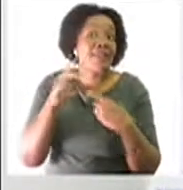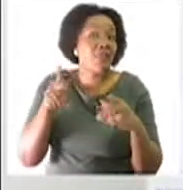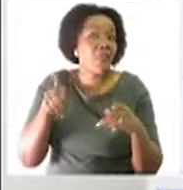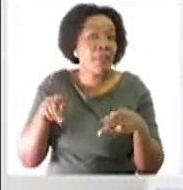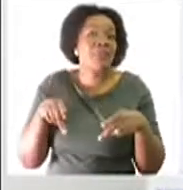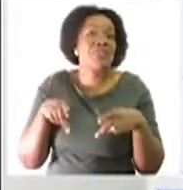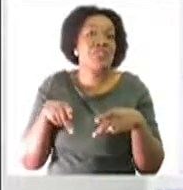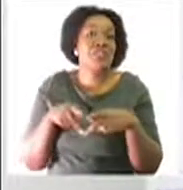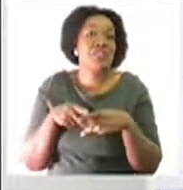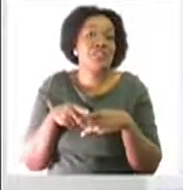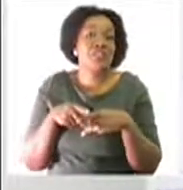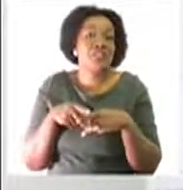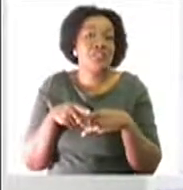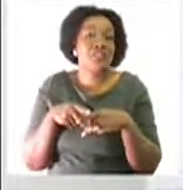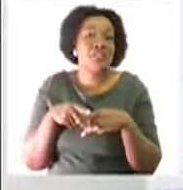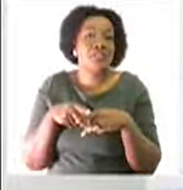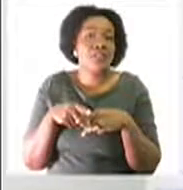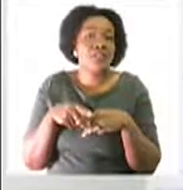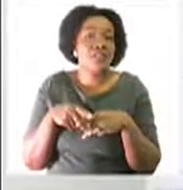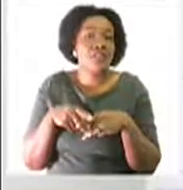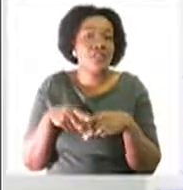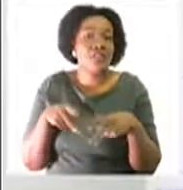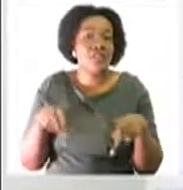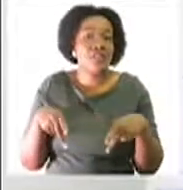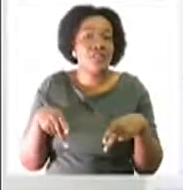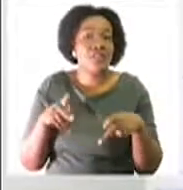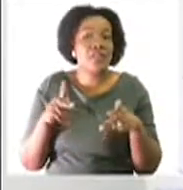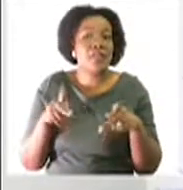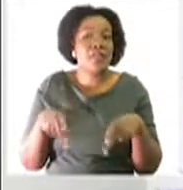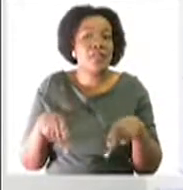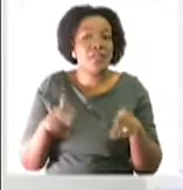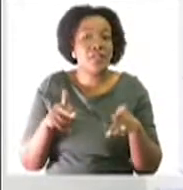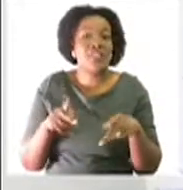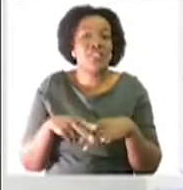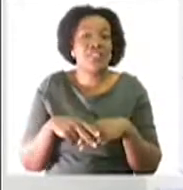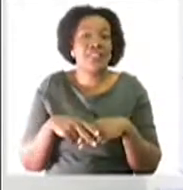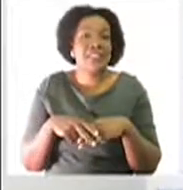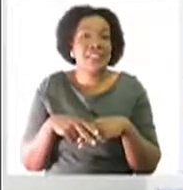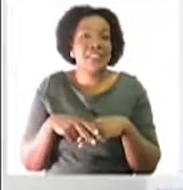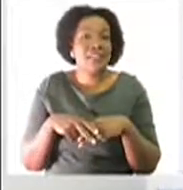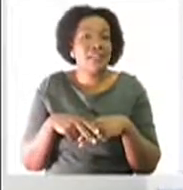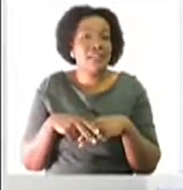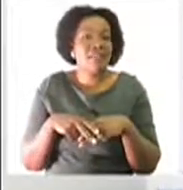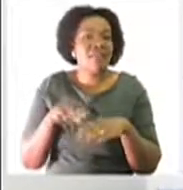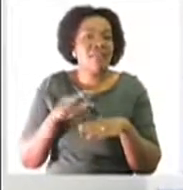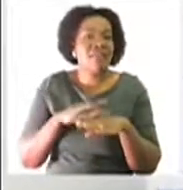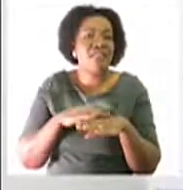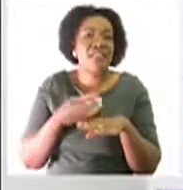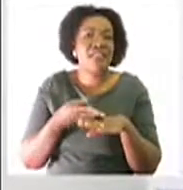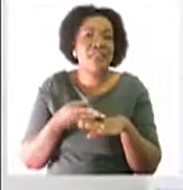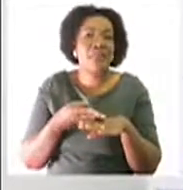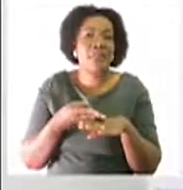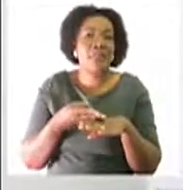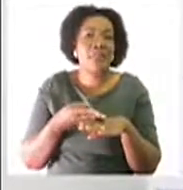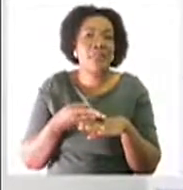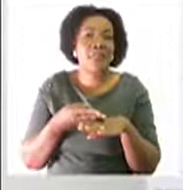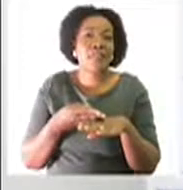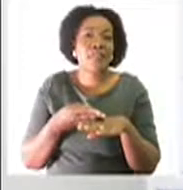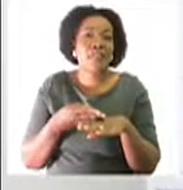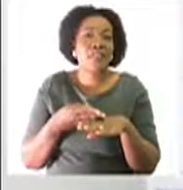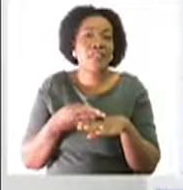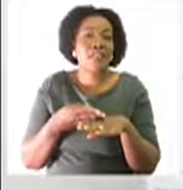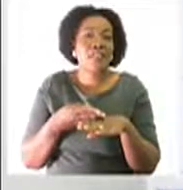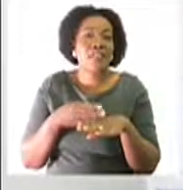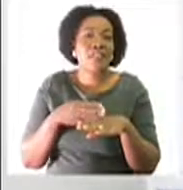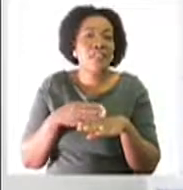Can I play? And since it's a question, always put a question mark. For example, let's look at our next